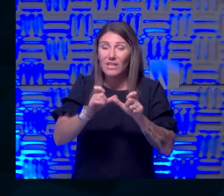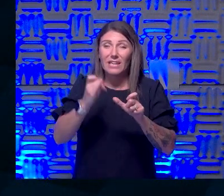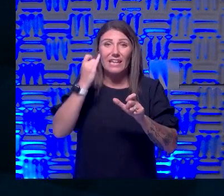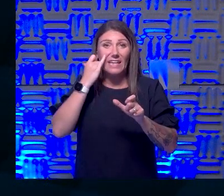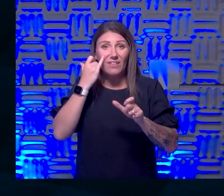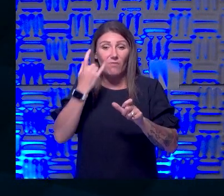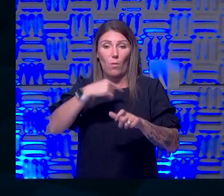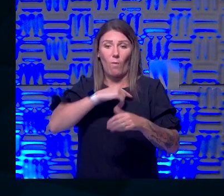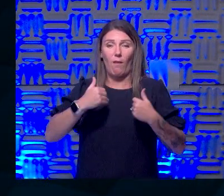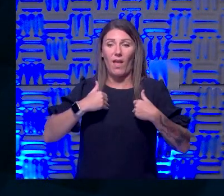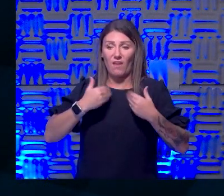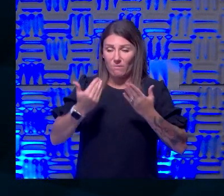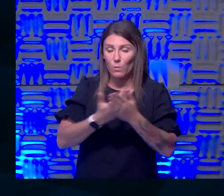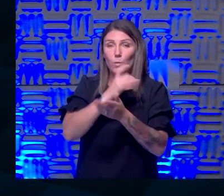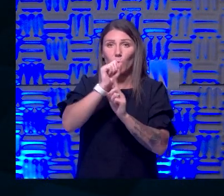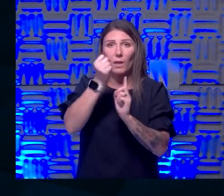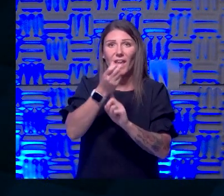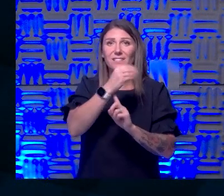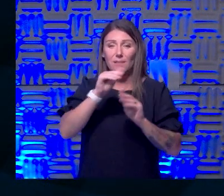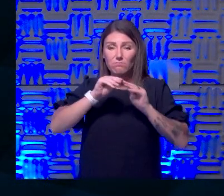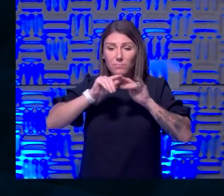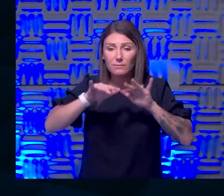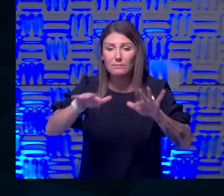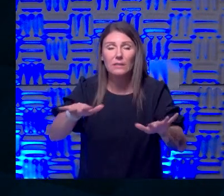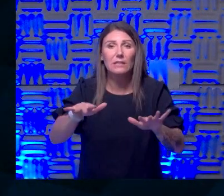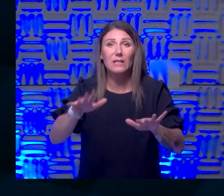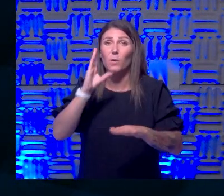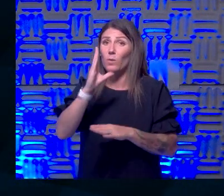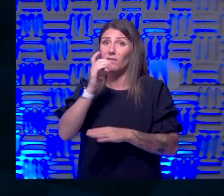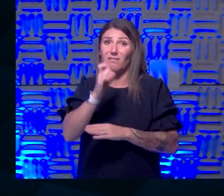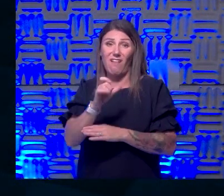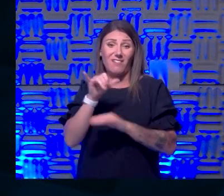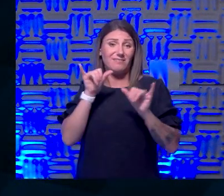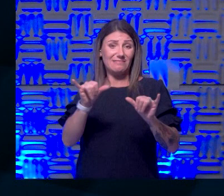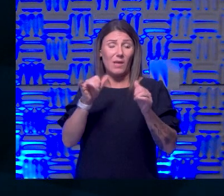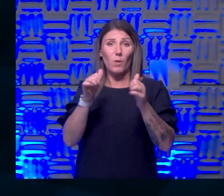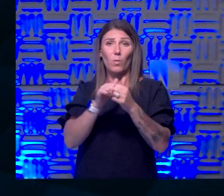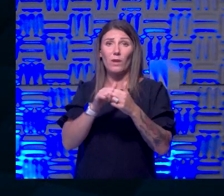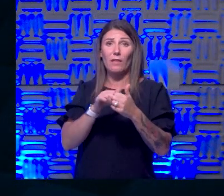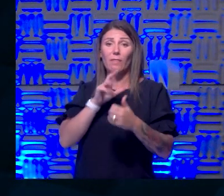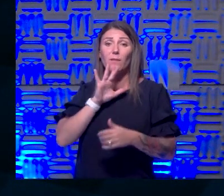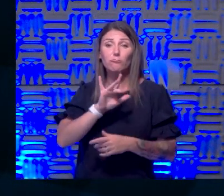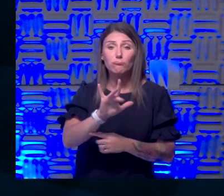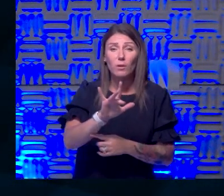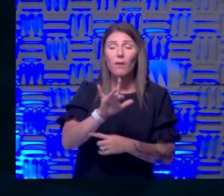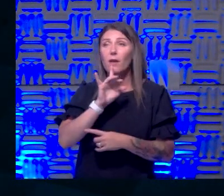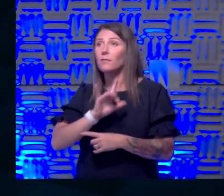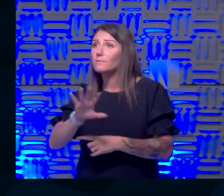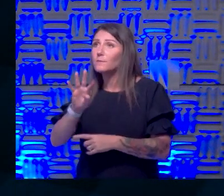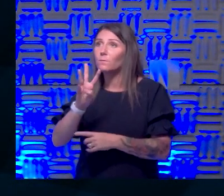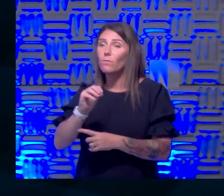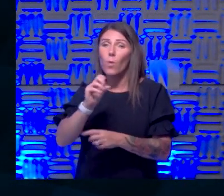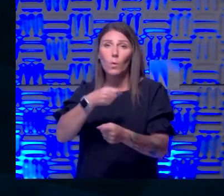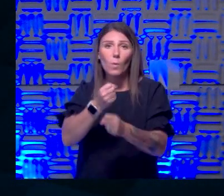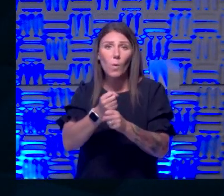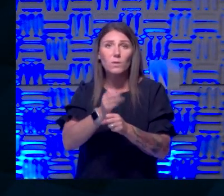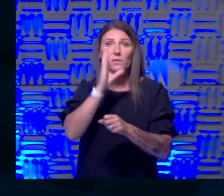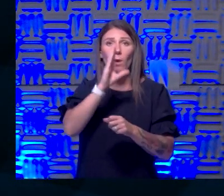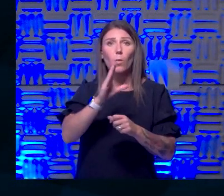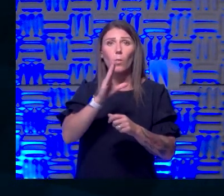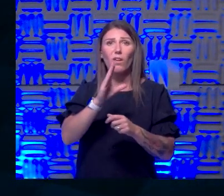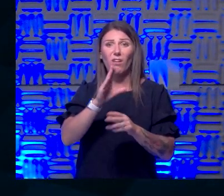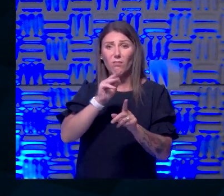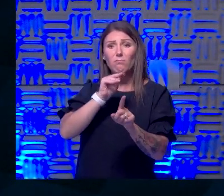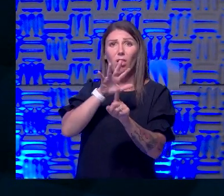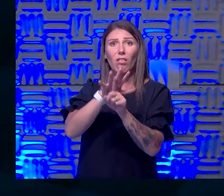up, because it will not remain in the 25 to 40-year-olds. It will spill over into those other,